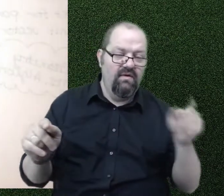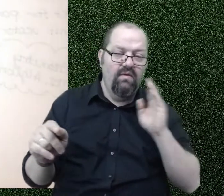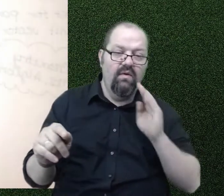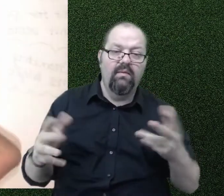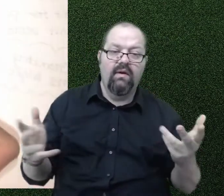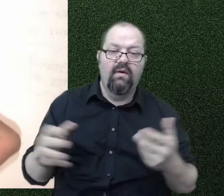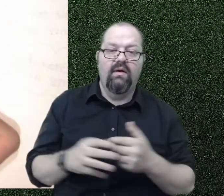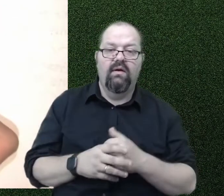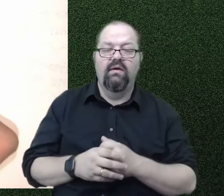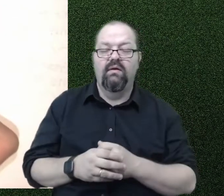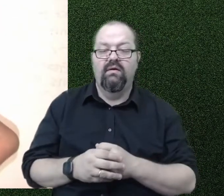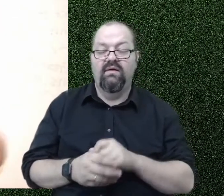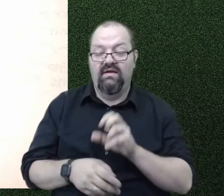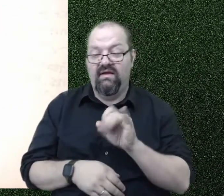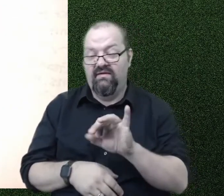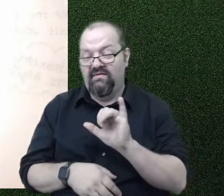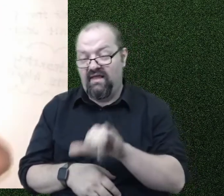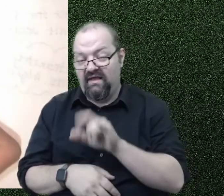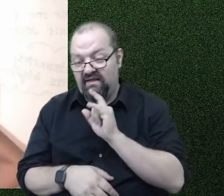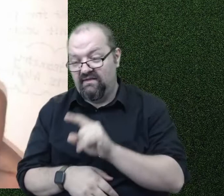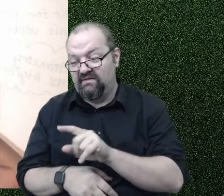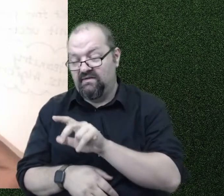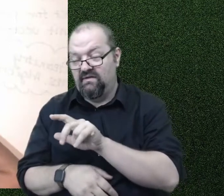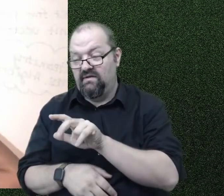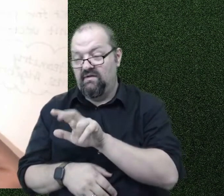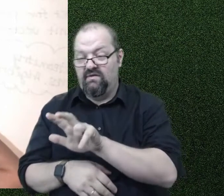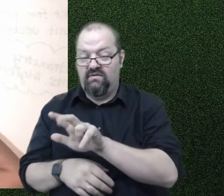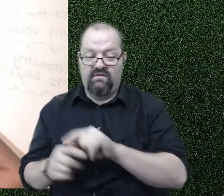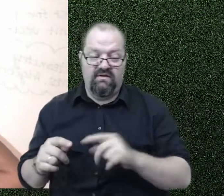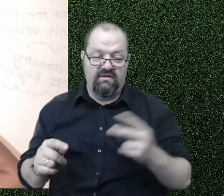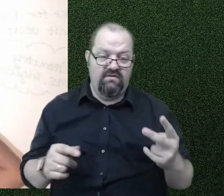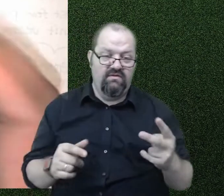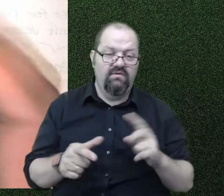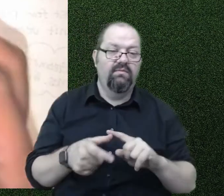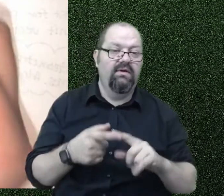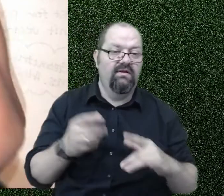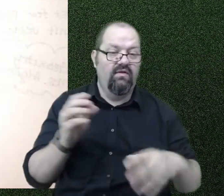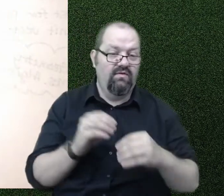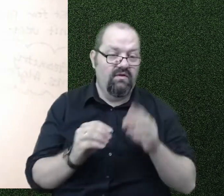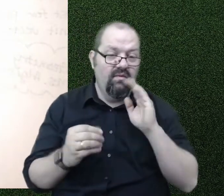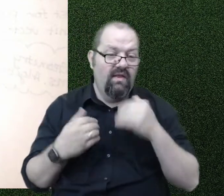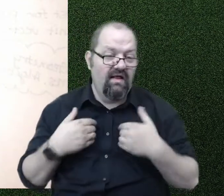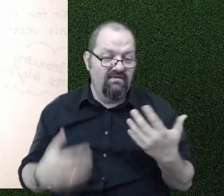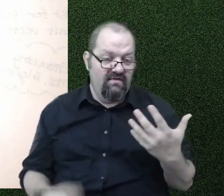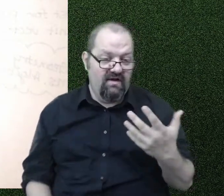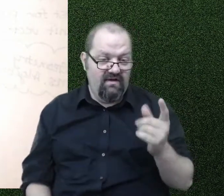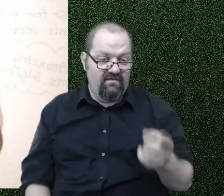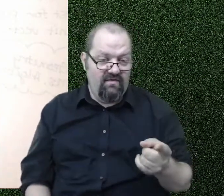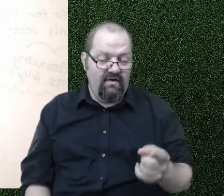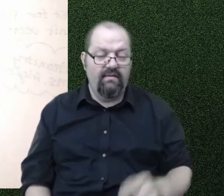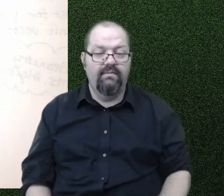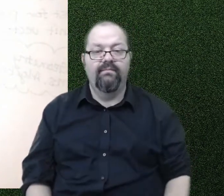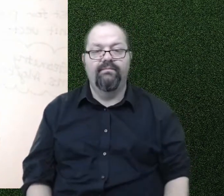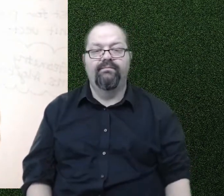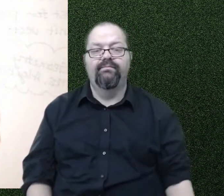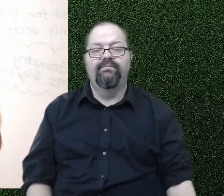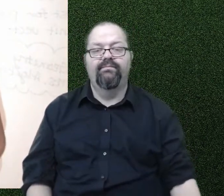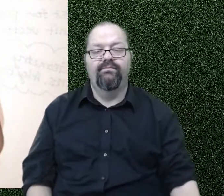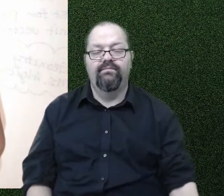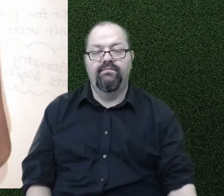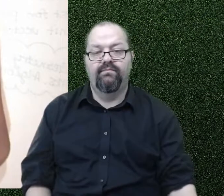That was 3 and that was 2. I just do 3 plus 2 and that'd be 5, right? This has got to be u1 plus